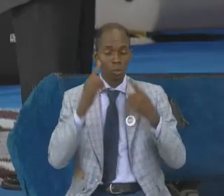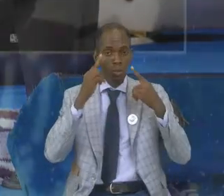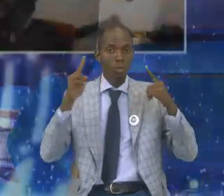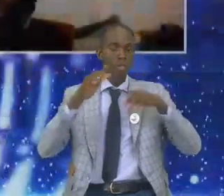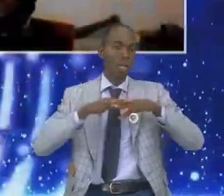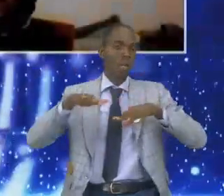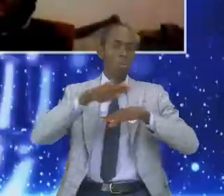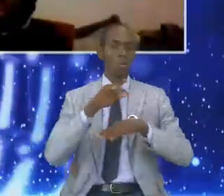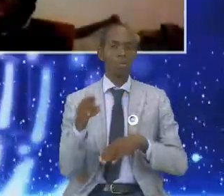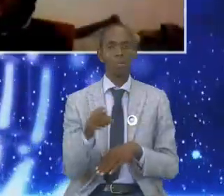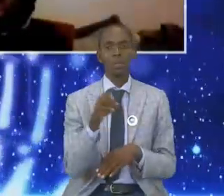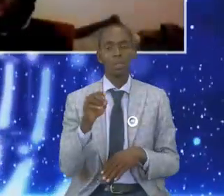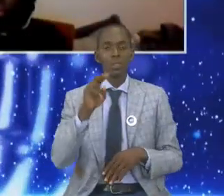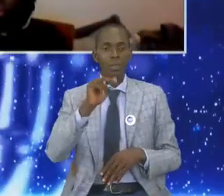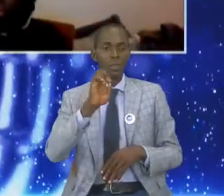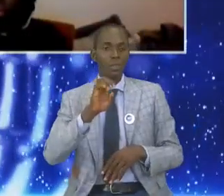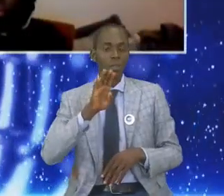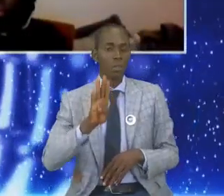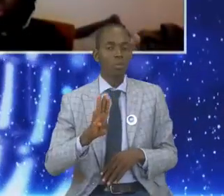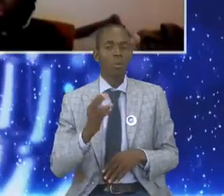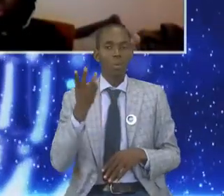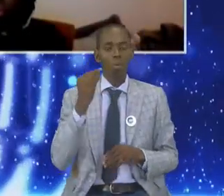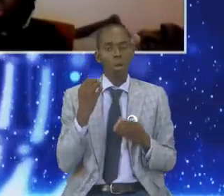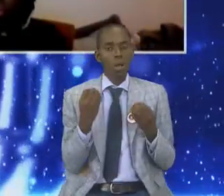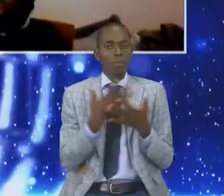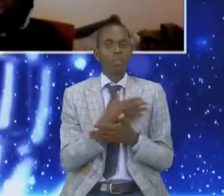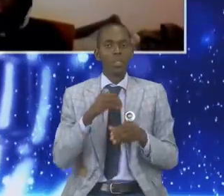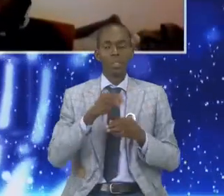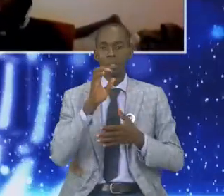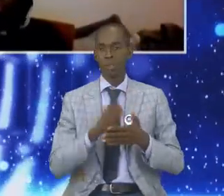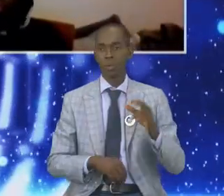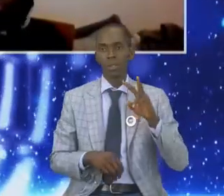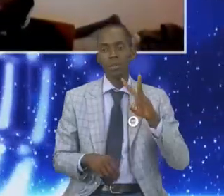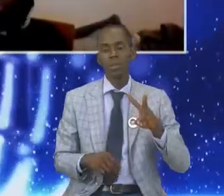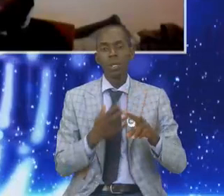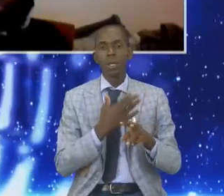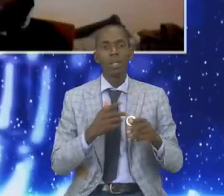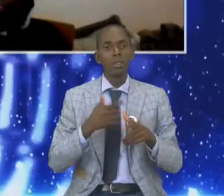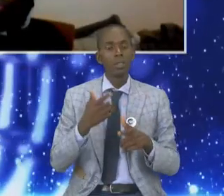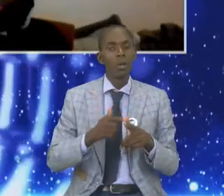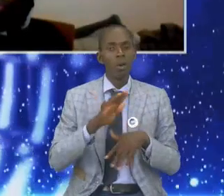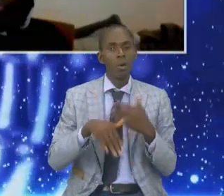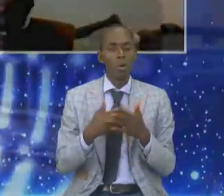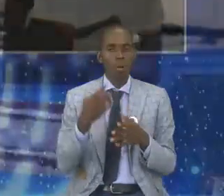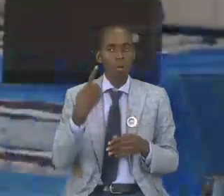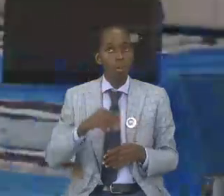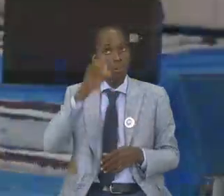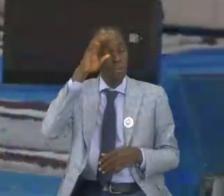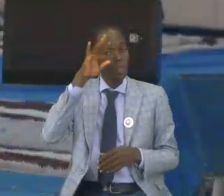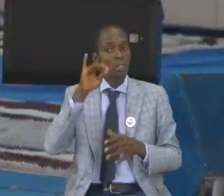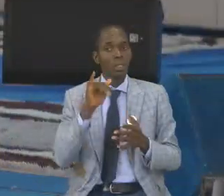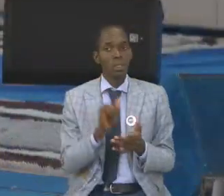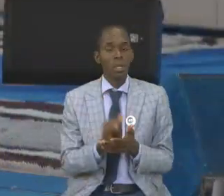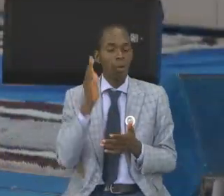them. Nebuchadnezzar was afraid in chapter 2. And then all the magicians that should interpret